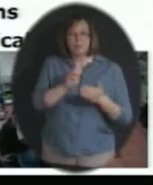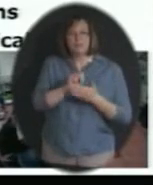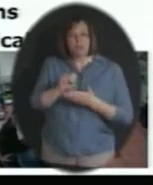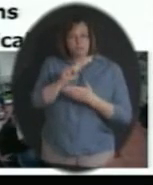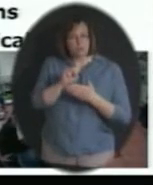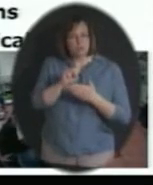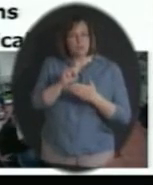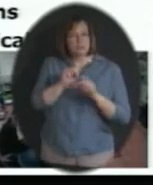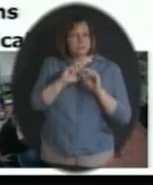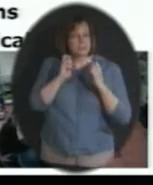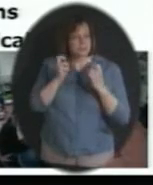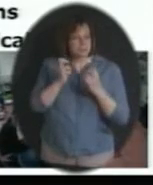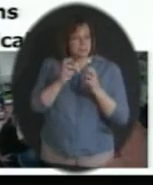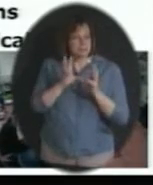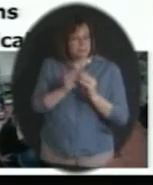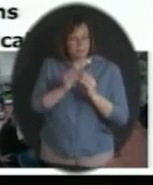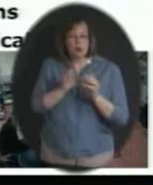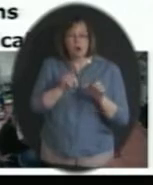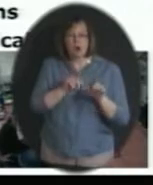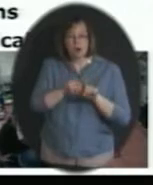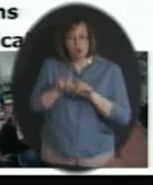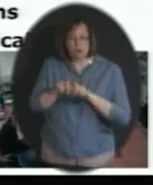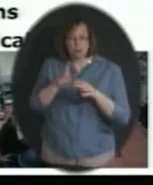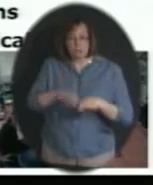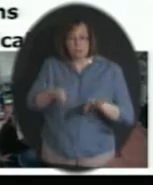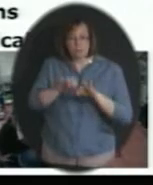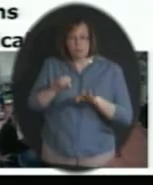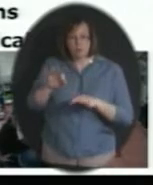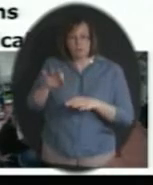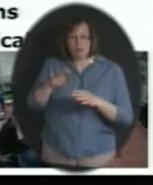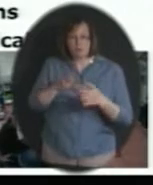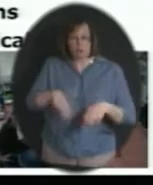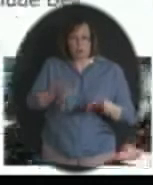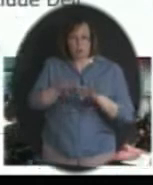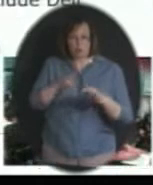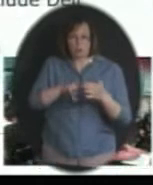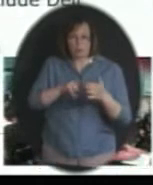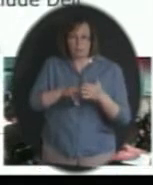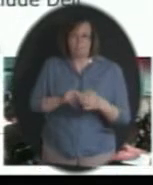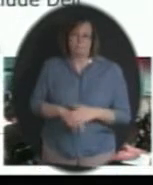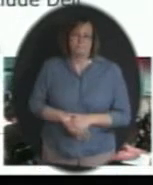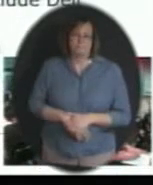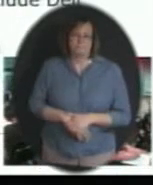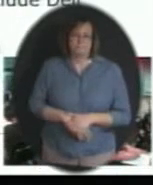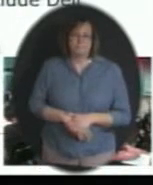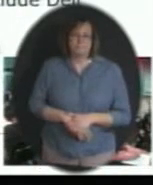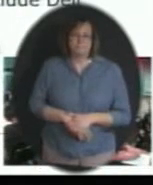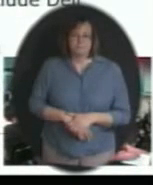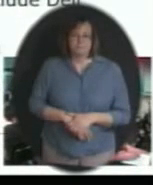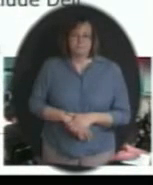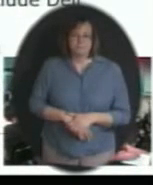philosophical chairs, and then I also mentioned the importance of critical reading.